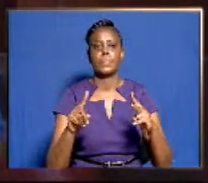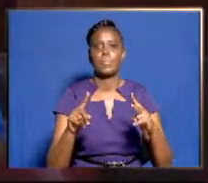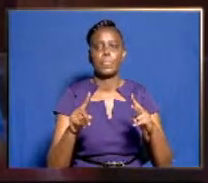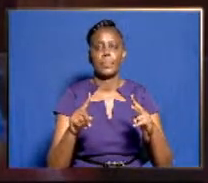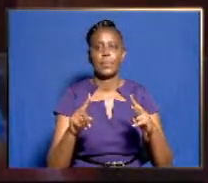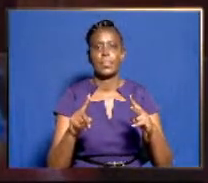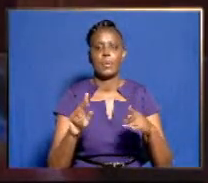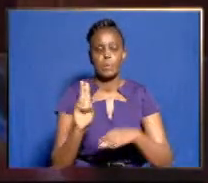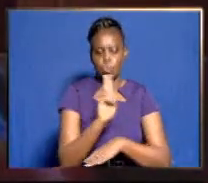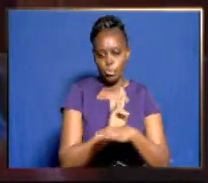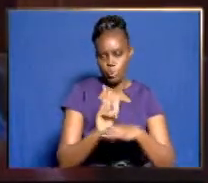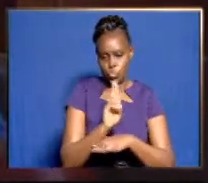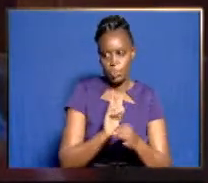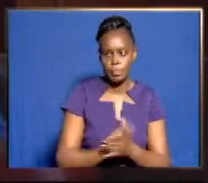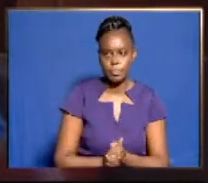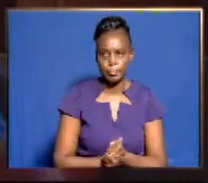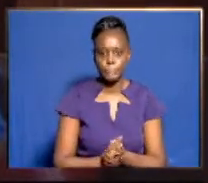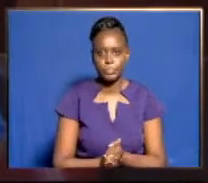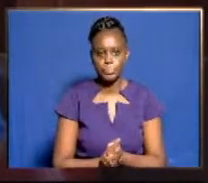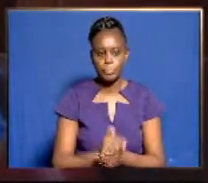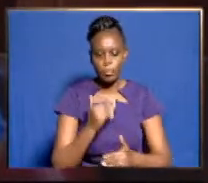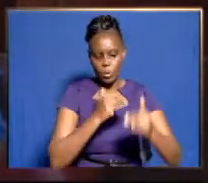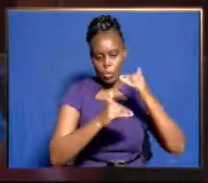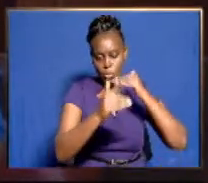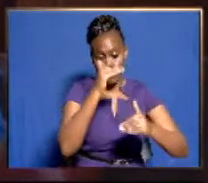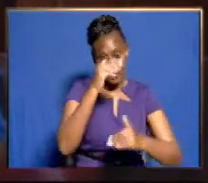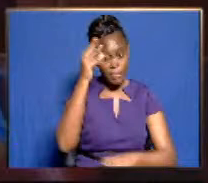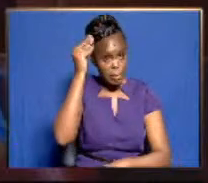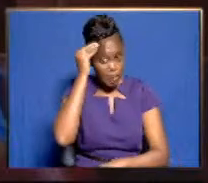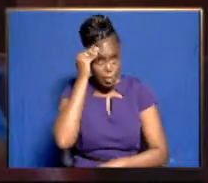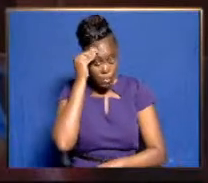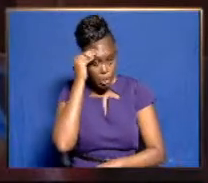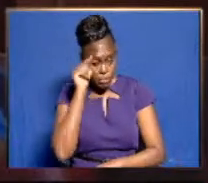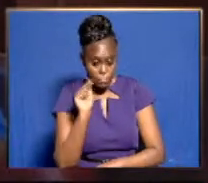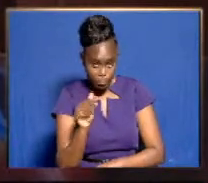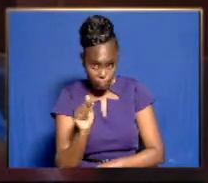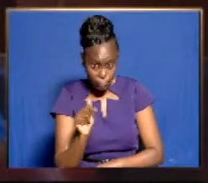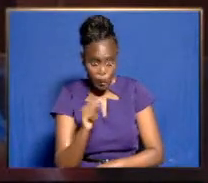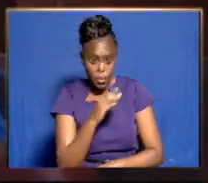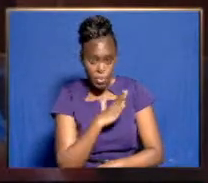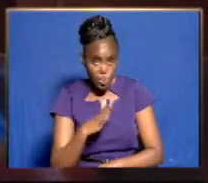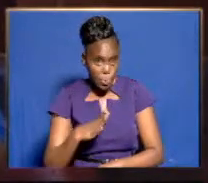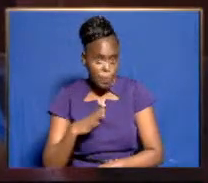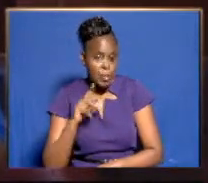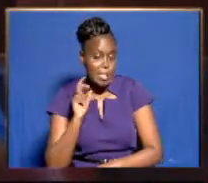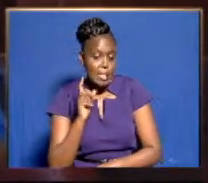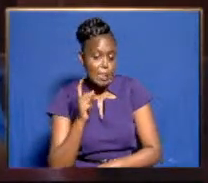completed for use. On university education, Mr. Speaker, the committee